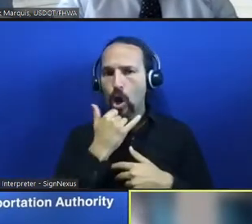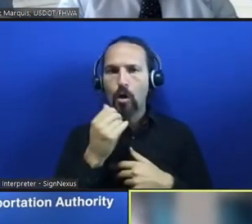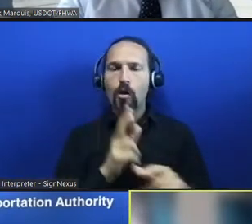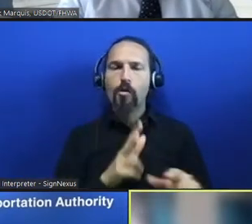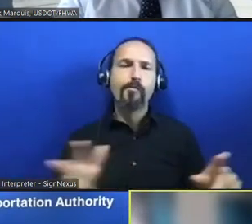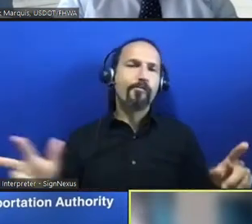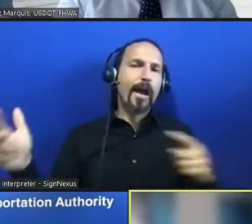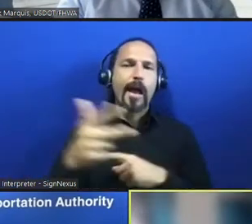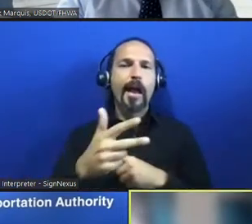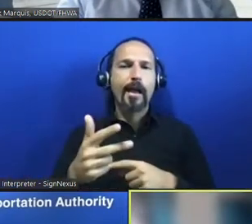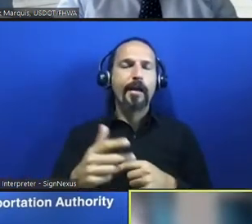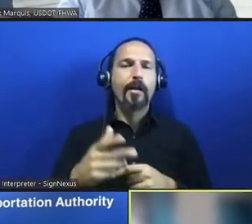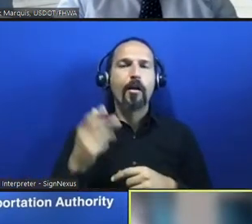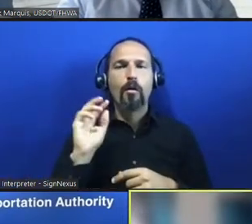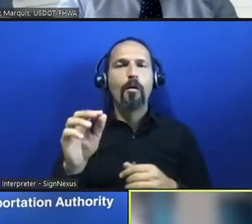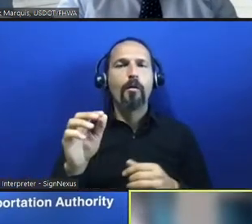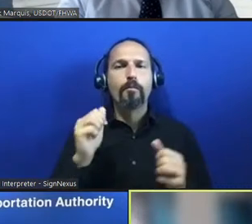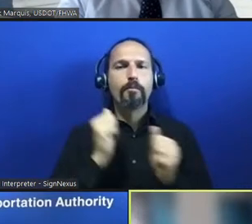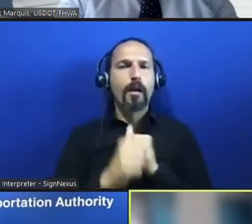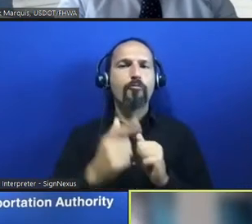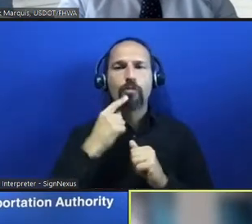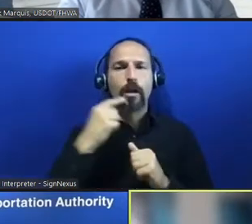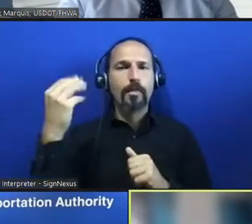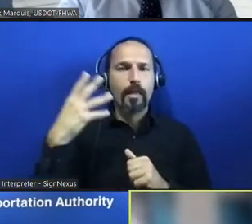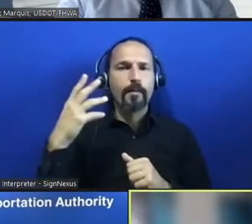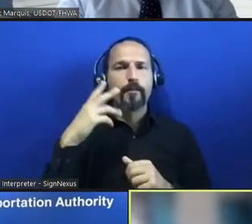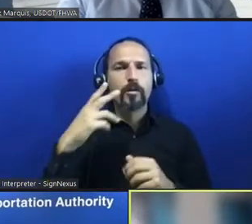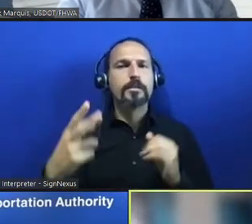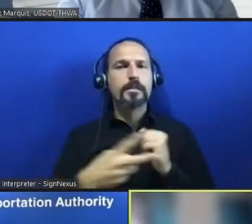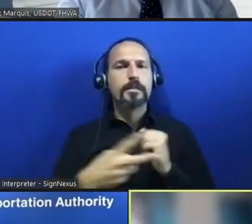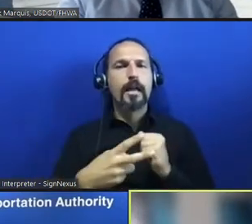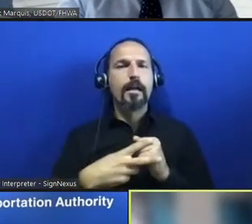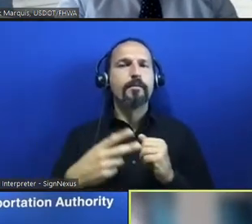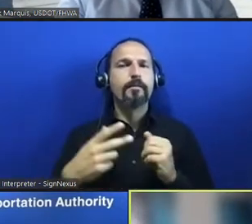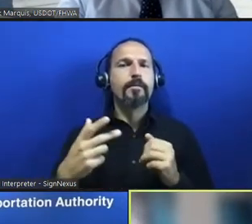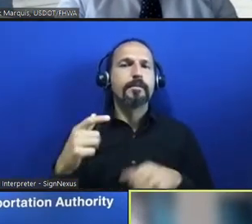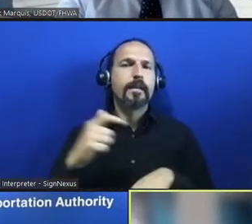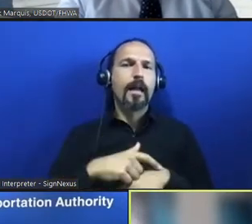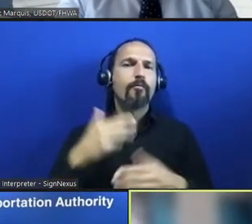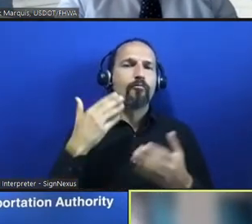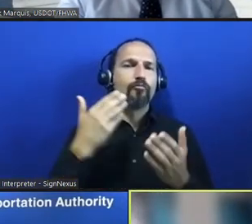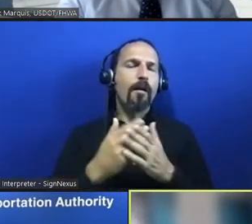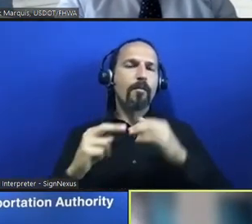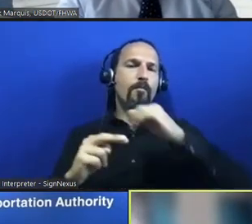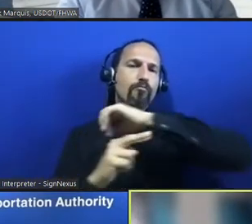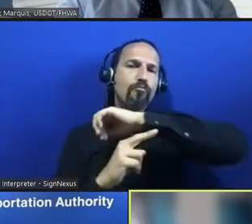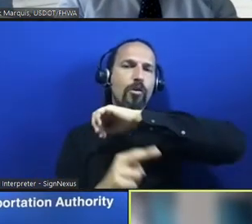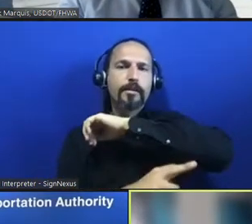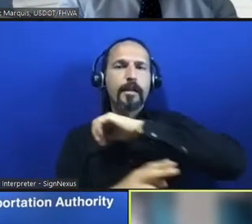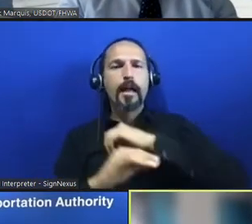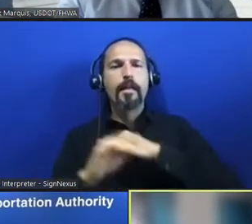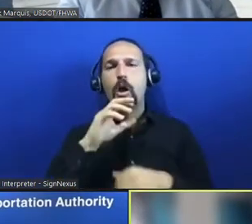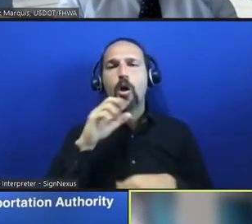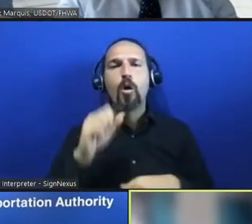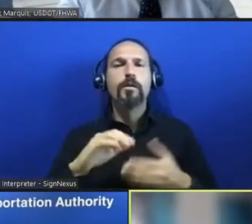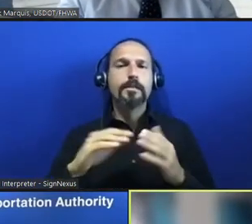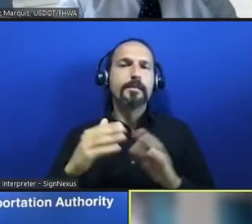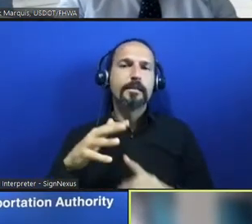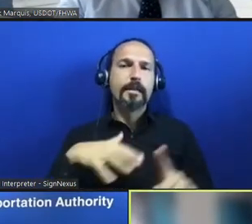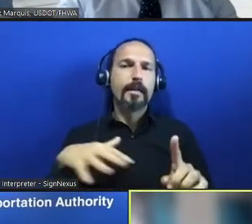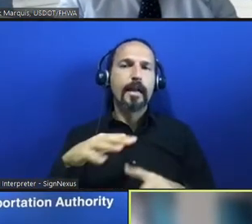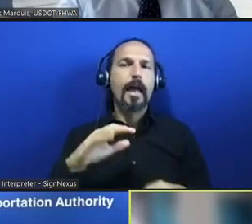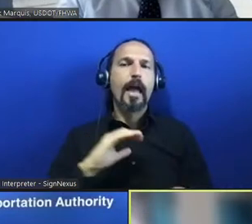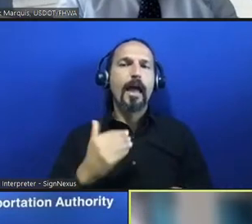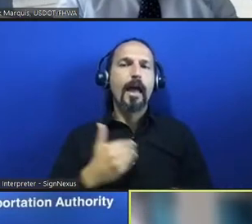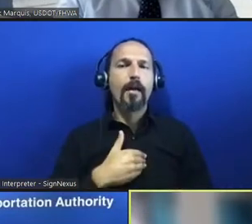cars or blow red lights just in an attempt to save 30 seconds to get to the bridge and as one of the city's oldest neighborhoods our grid